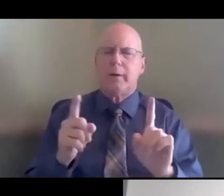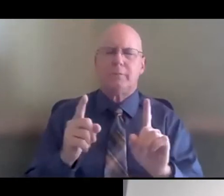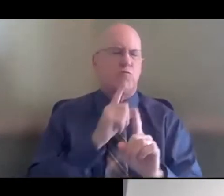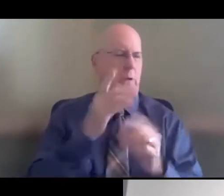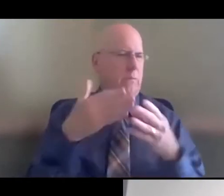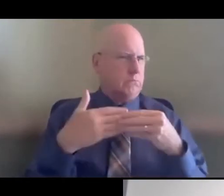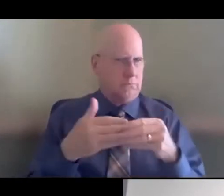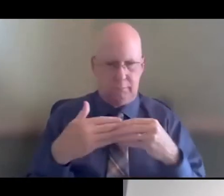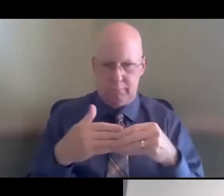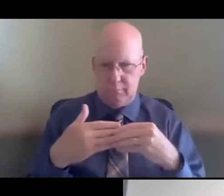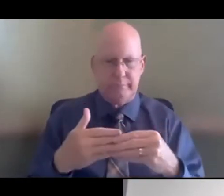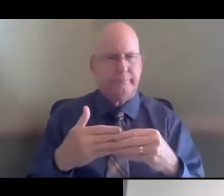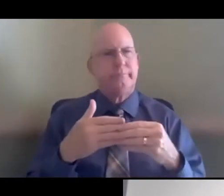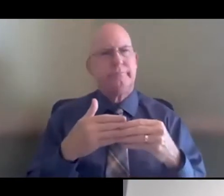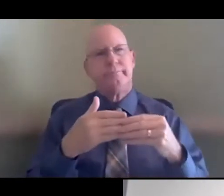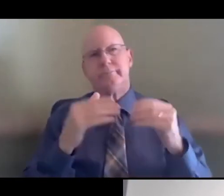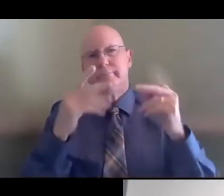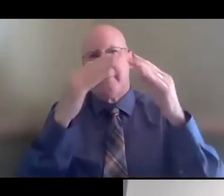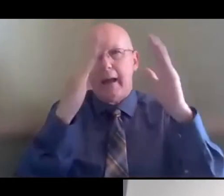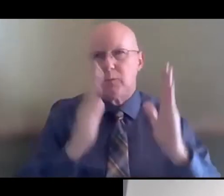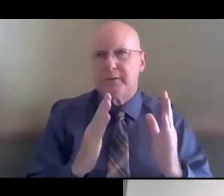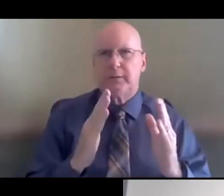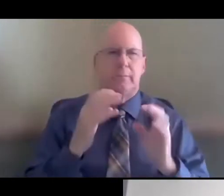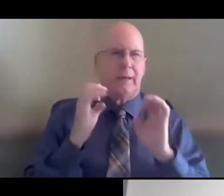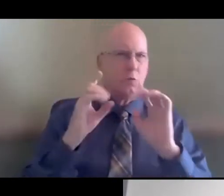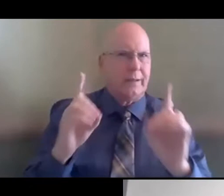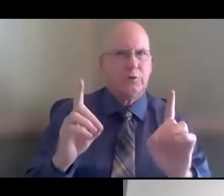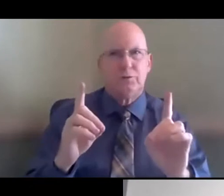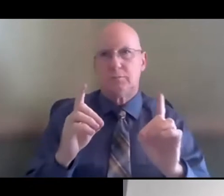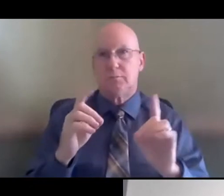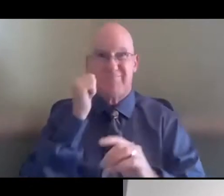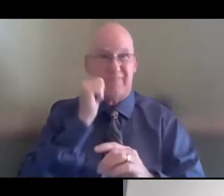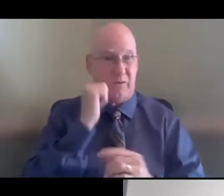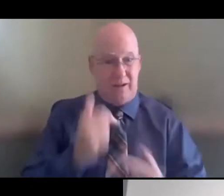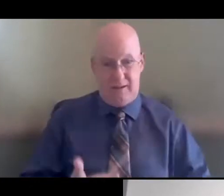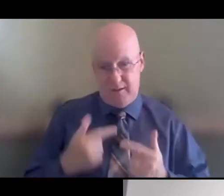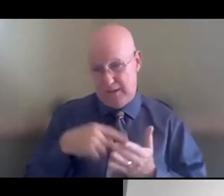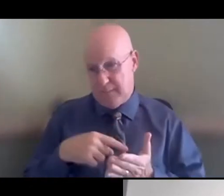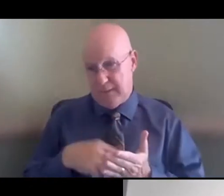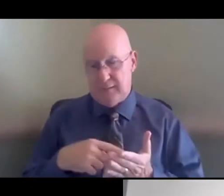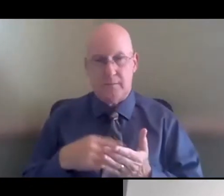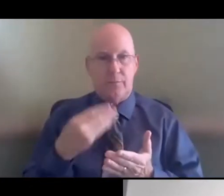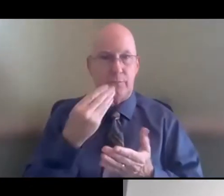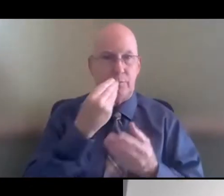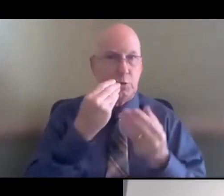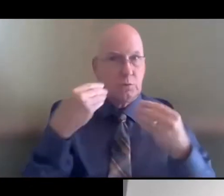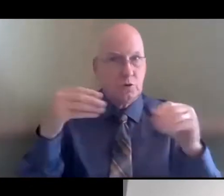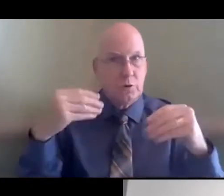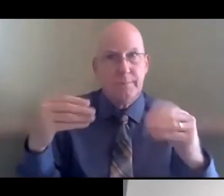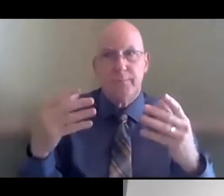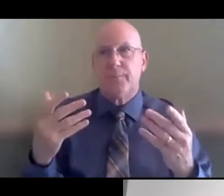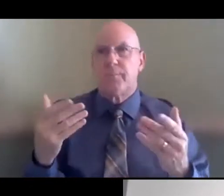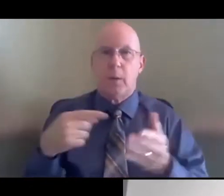that are related to housing, education, even daily living expenses. So think of grocery shopping or paying your cell